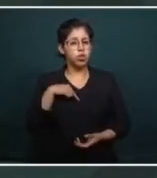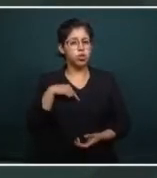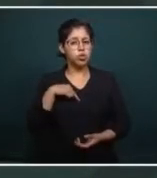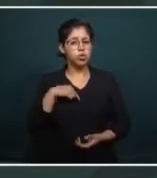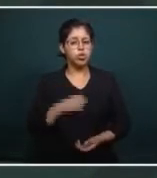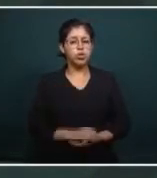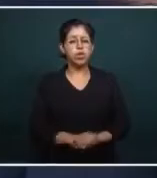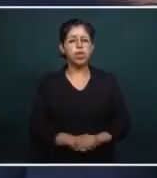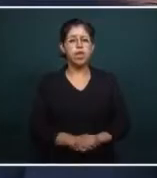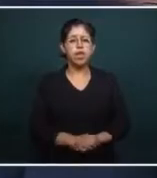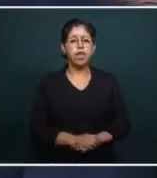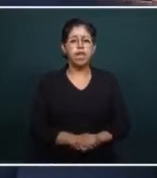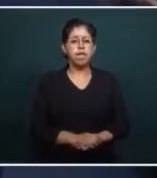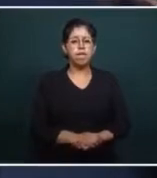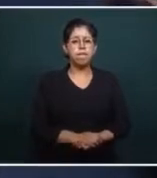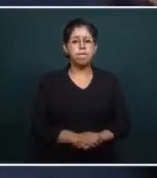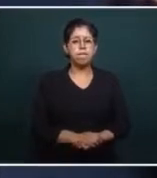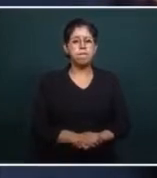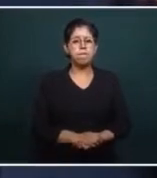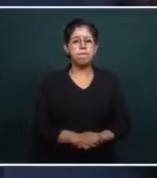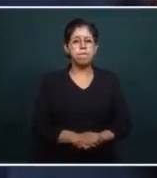can say que